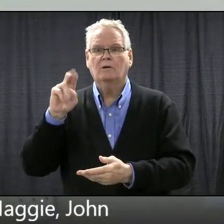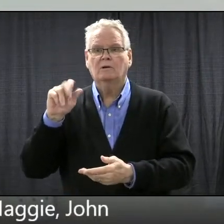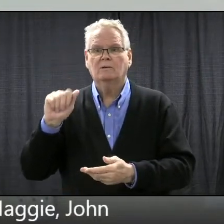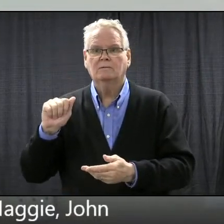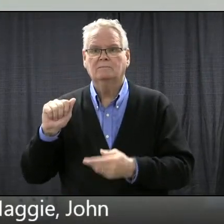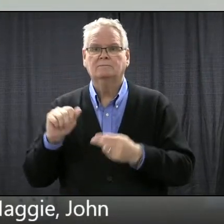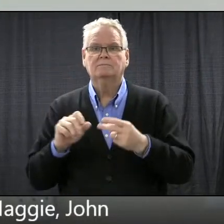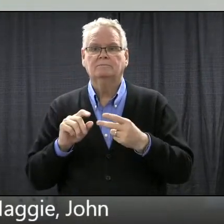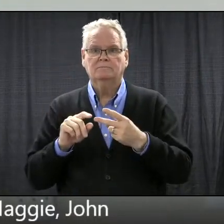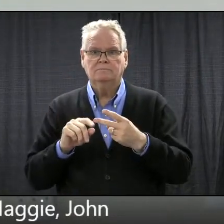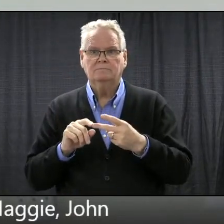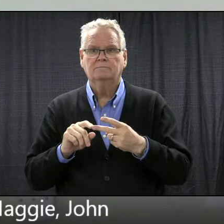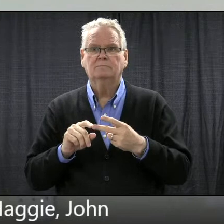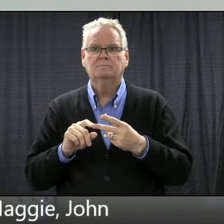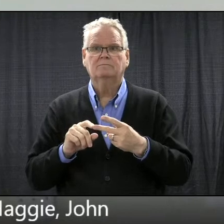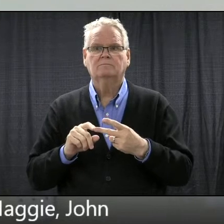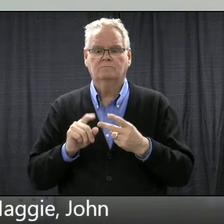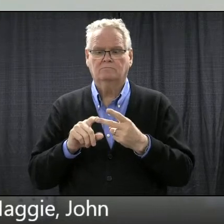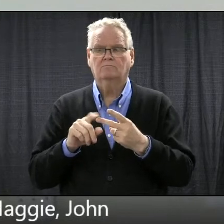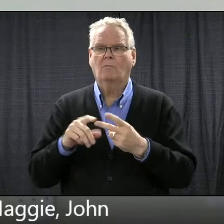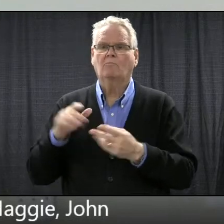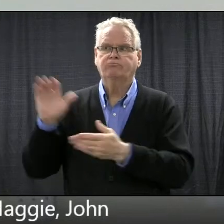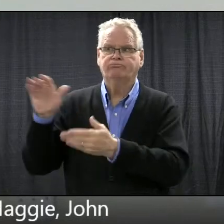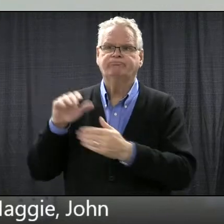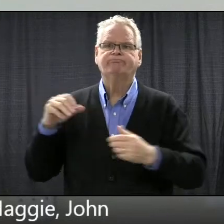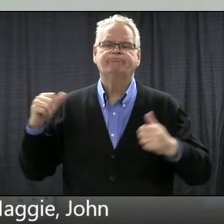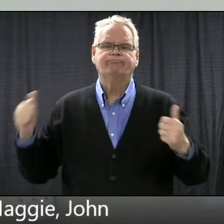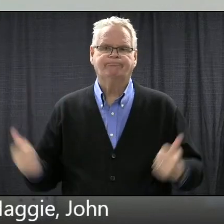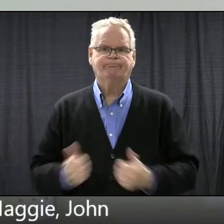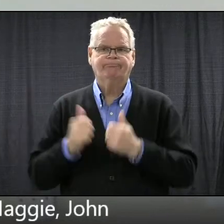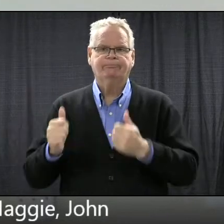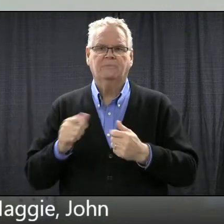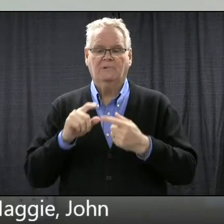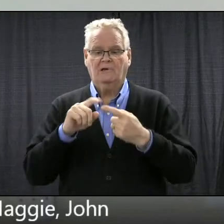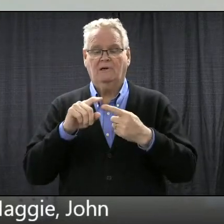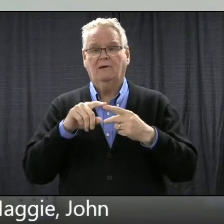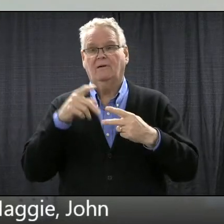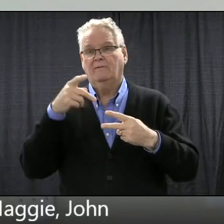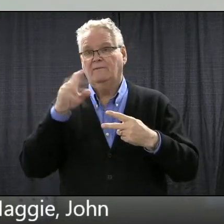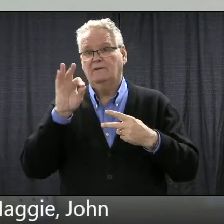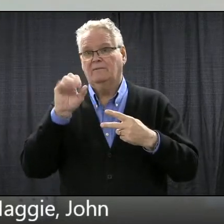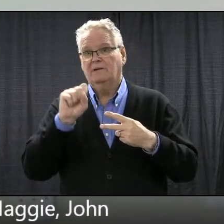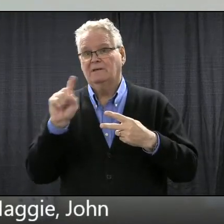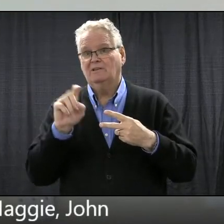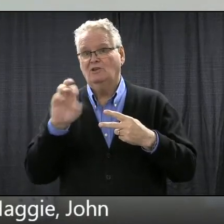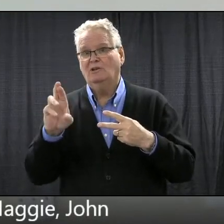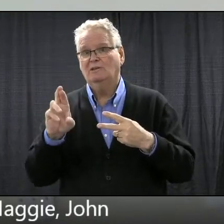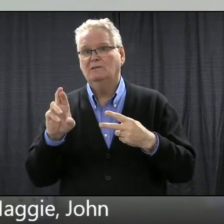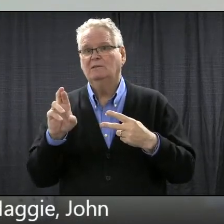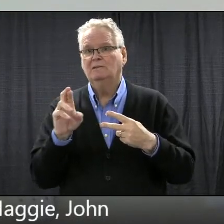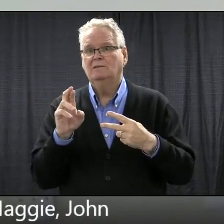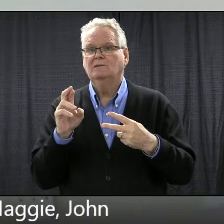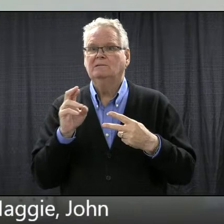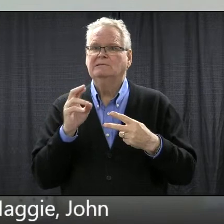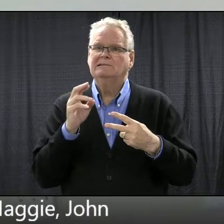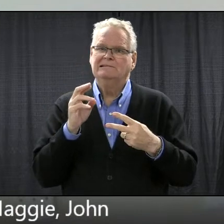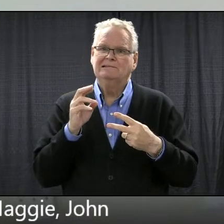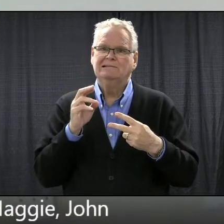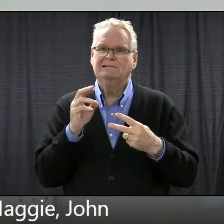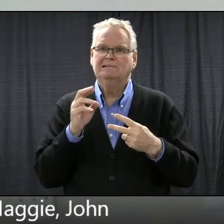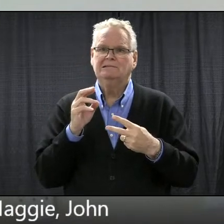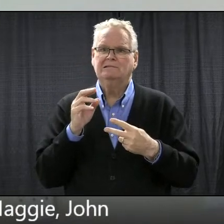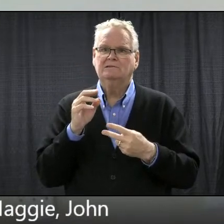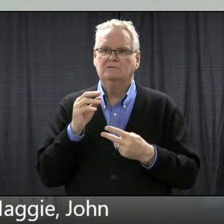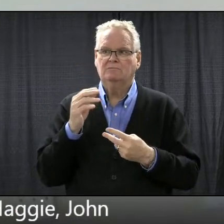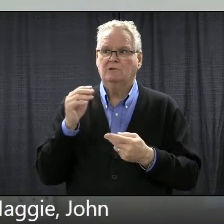this week and last week Pfizer had to reduce their supply to the province for reasons which were not clear.